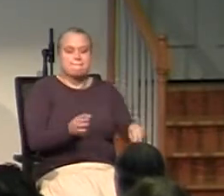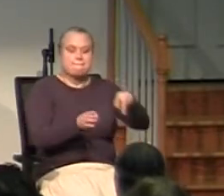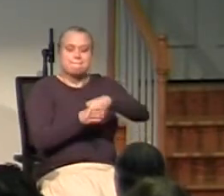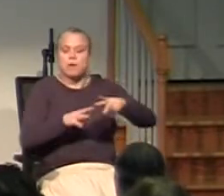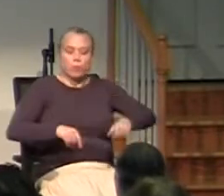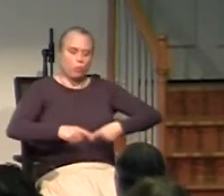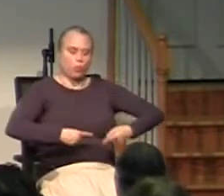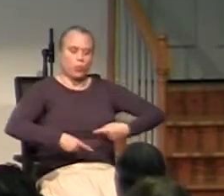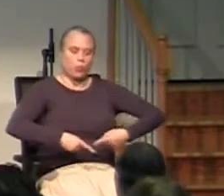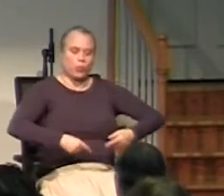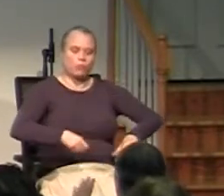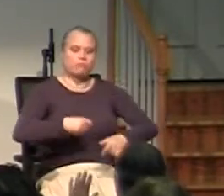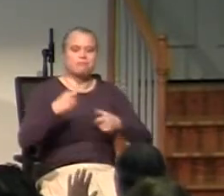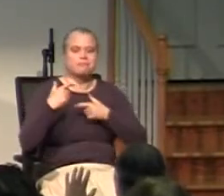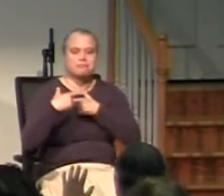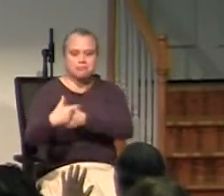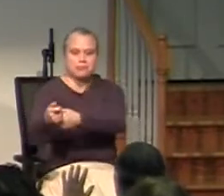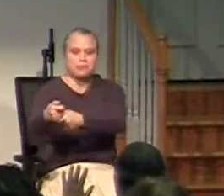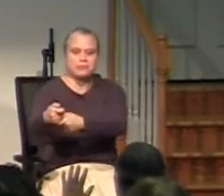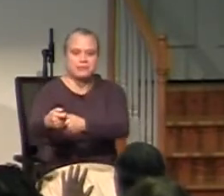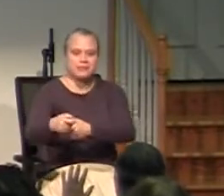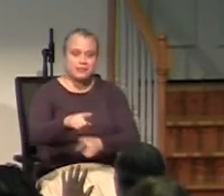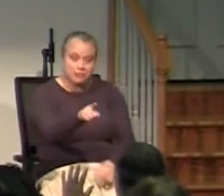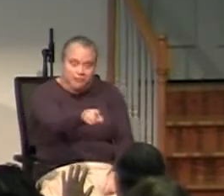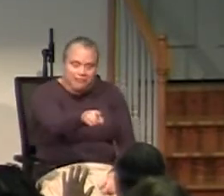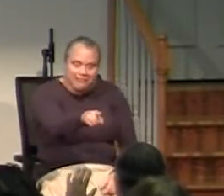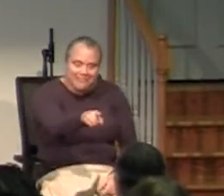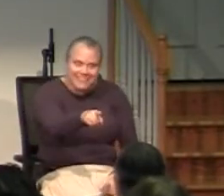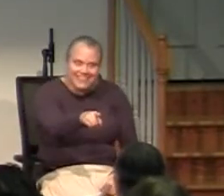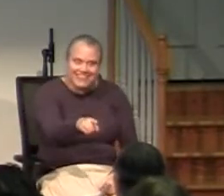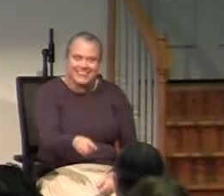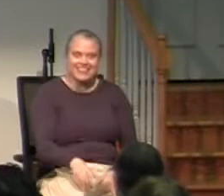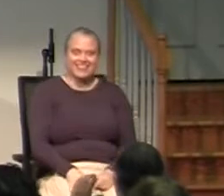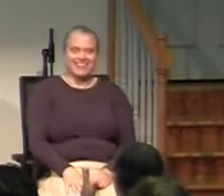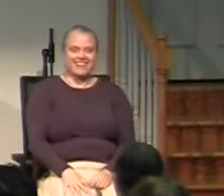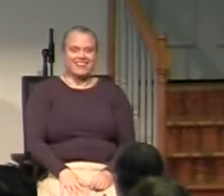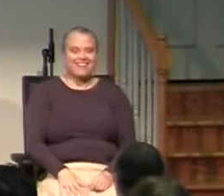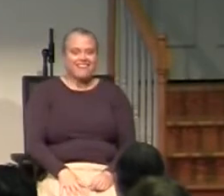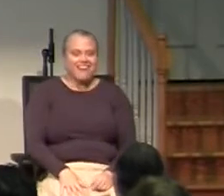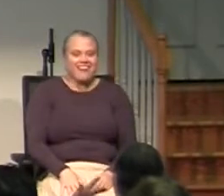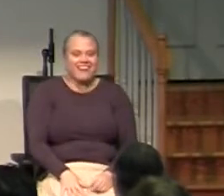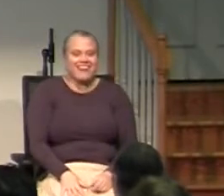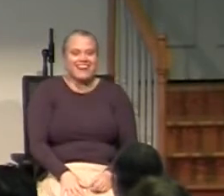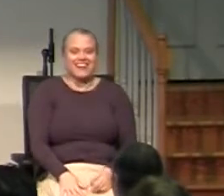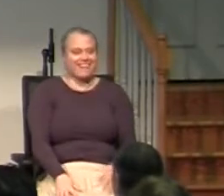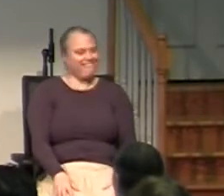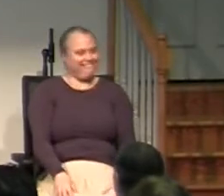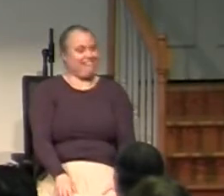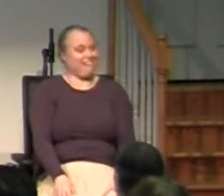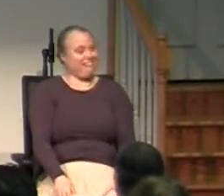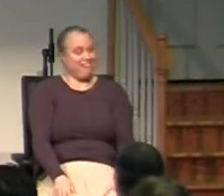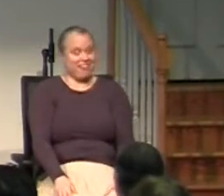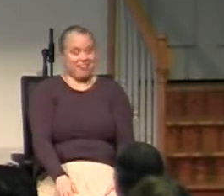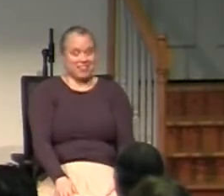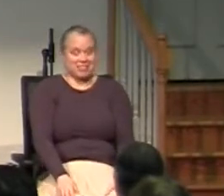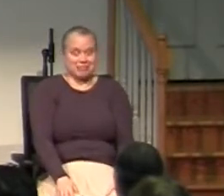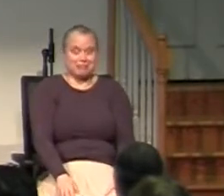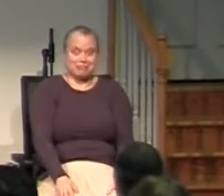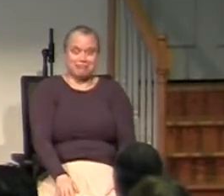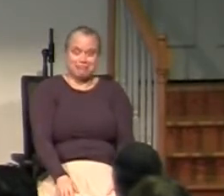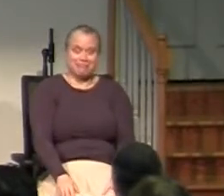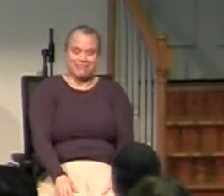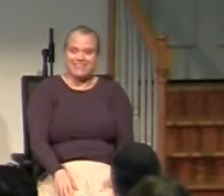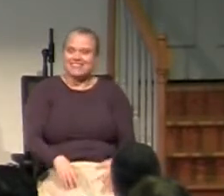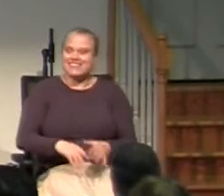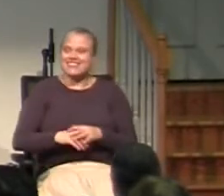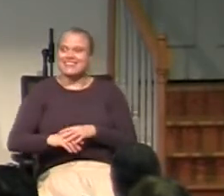In fact, your dad or your mom may have put training wheels on it. We didn't have training wheels when I started, and so we